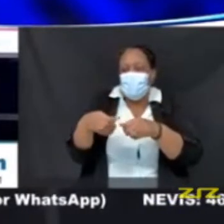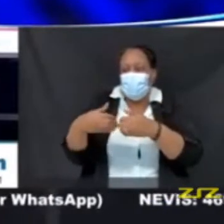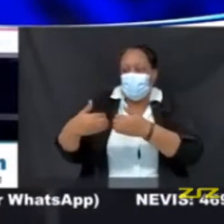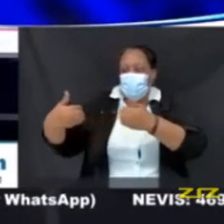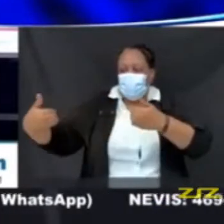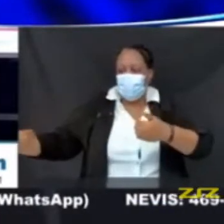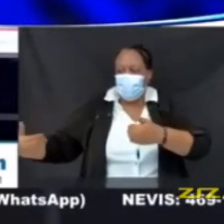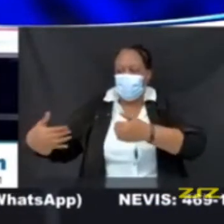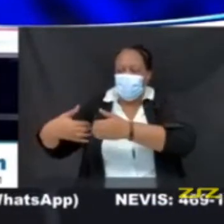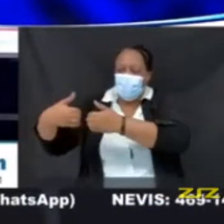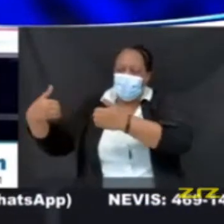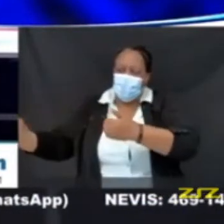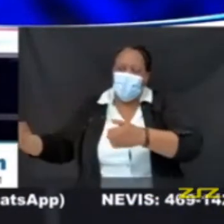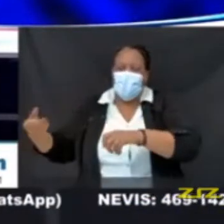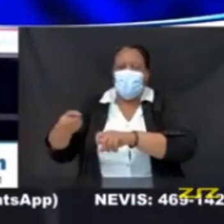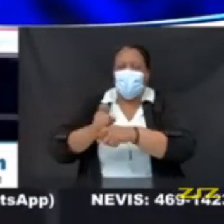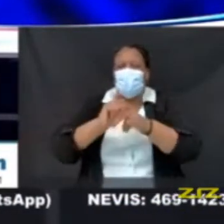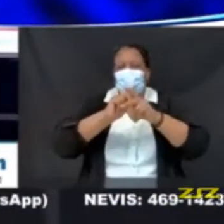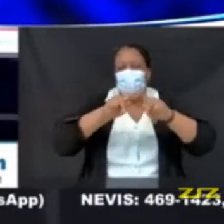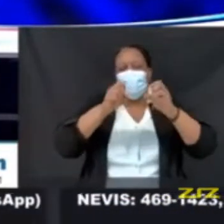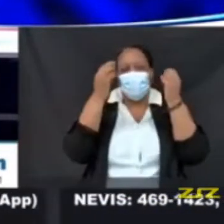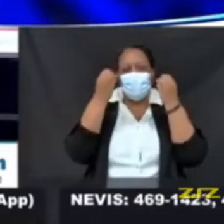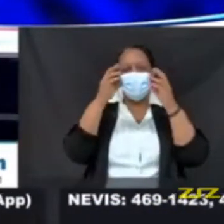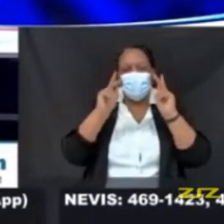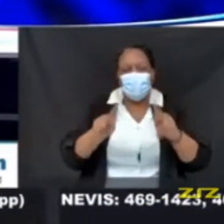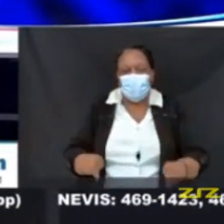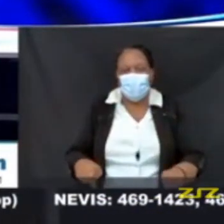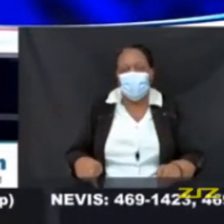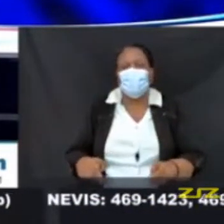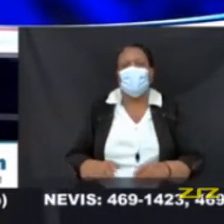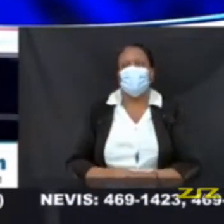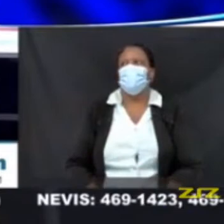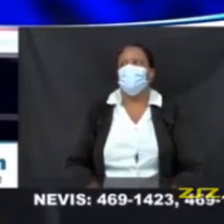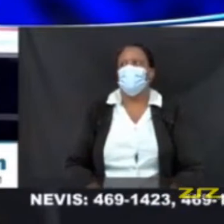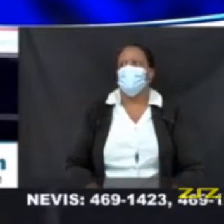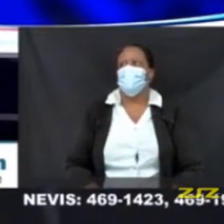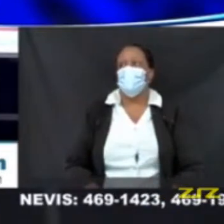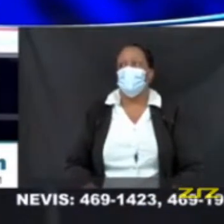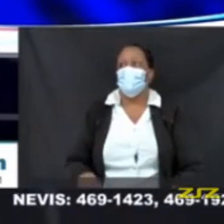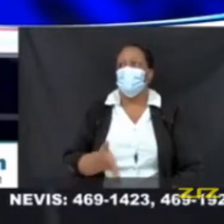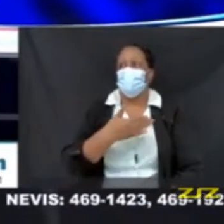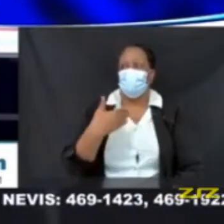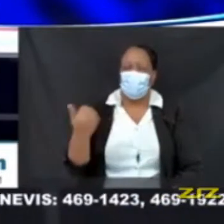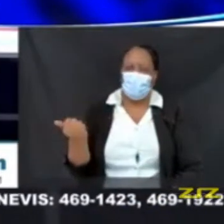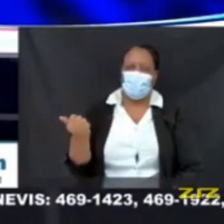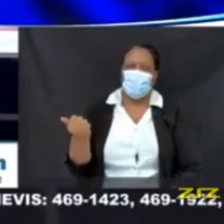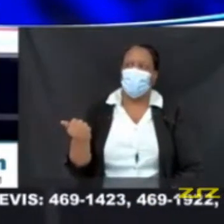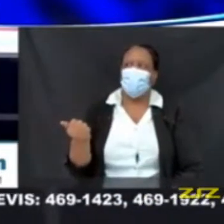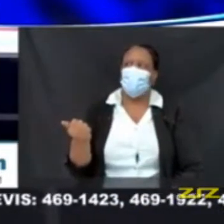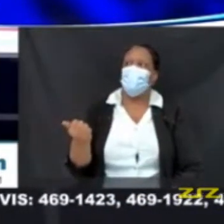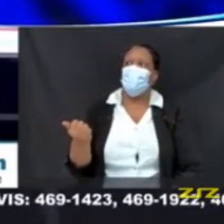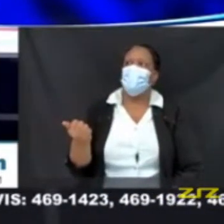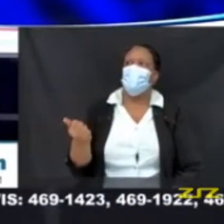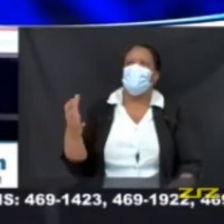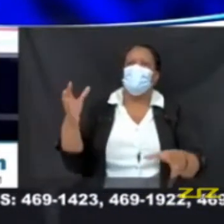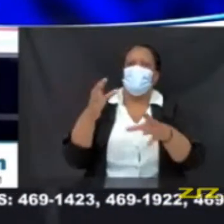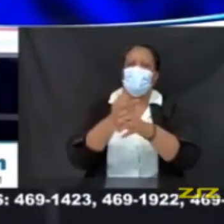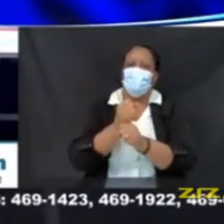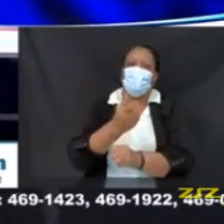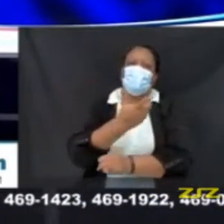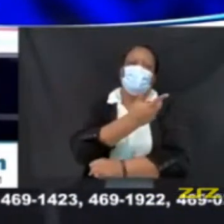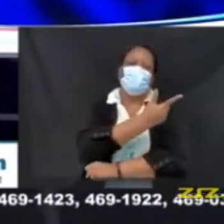crowded spaces, maintain your physical and social distance, and most of all, get